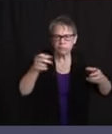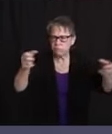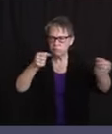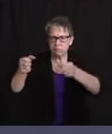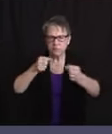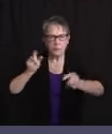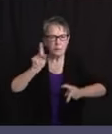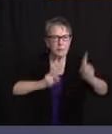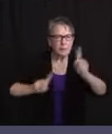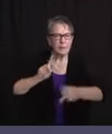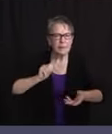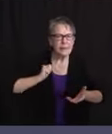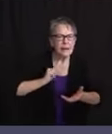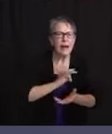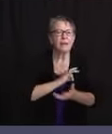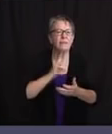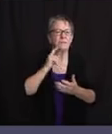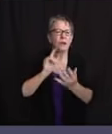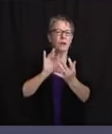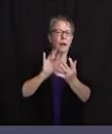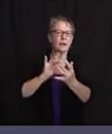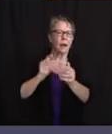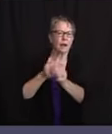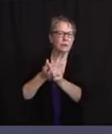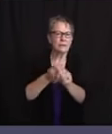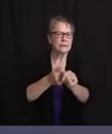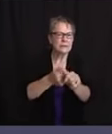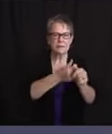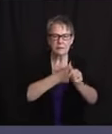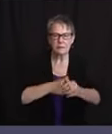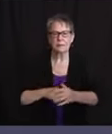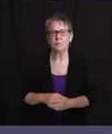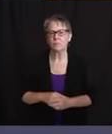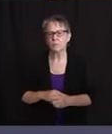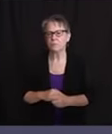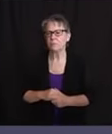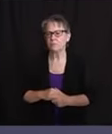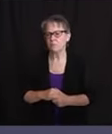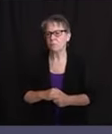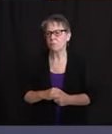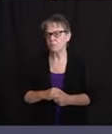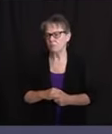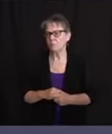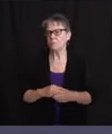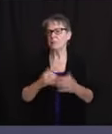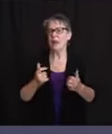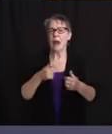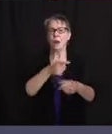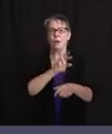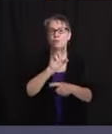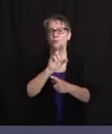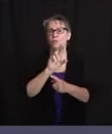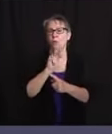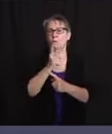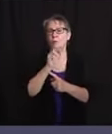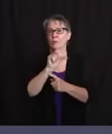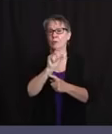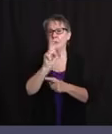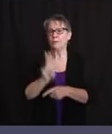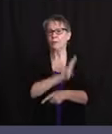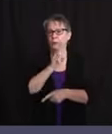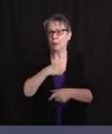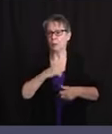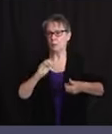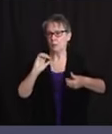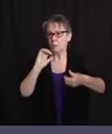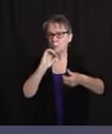week. We are also partnering with Rutgers University School of Public Health and several other universities to train public health